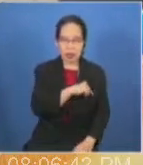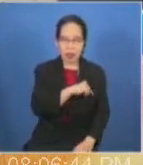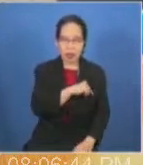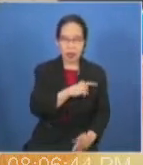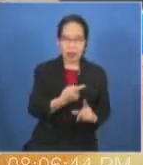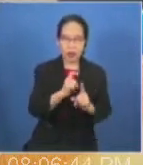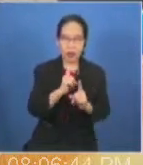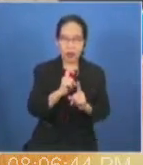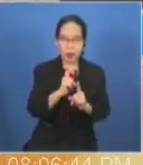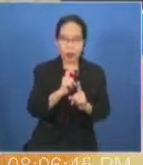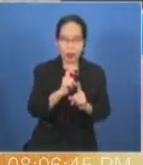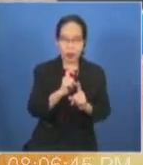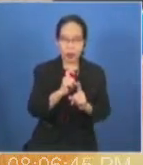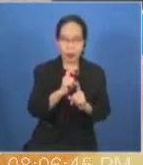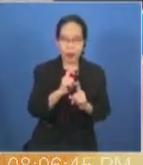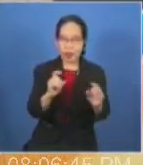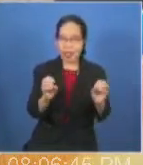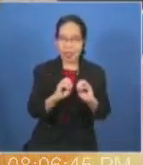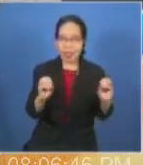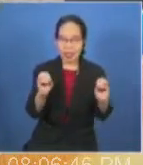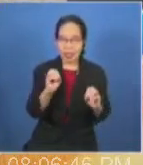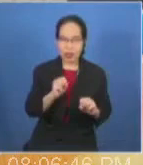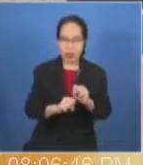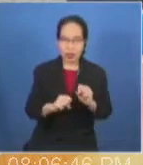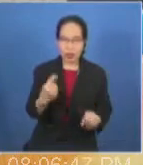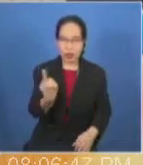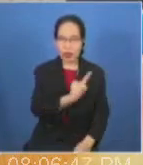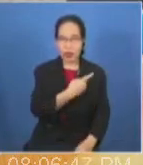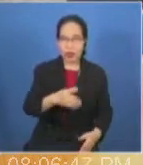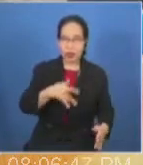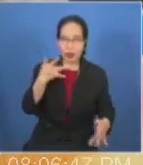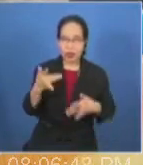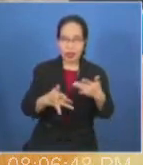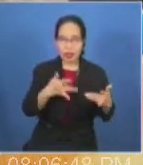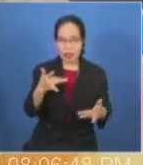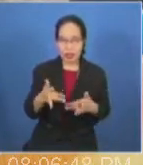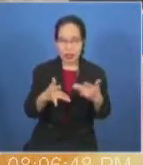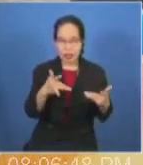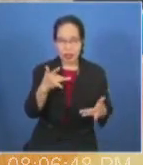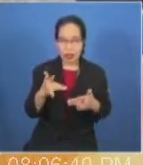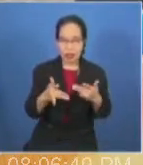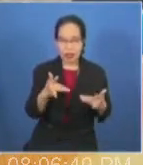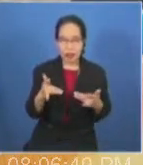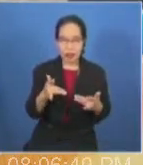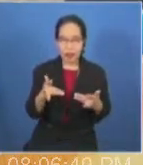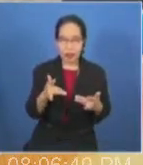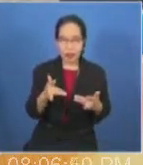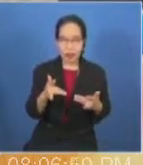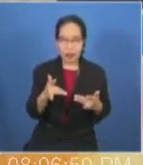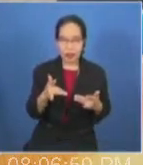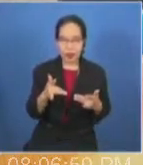We also came from nothing, so we know the feeling